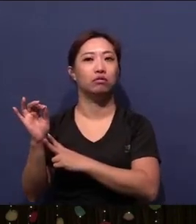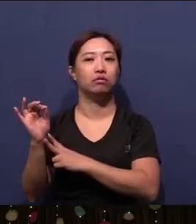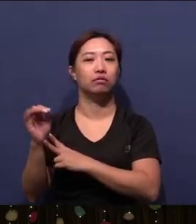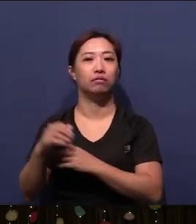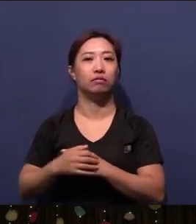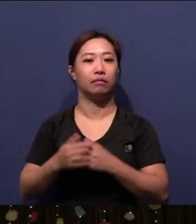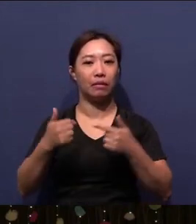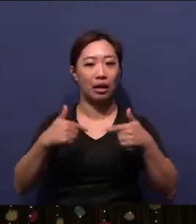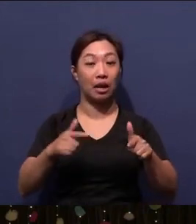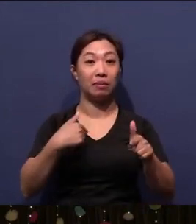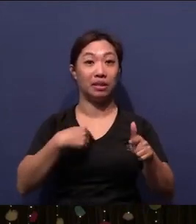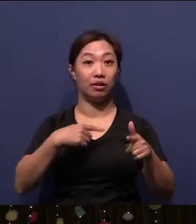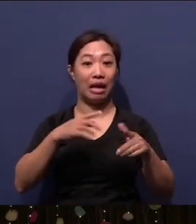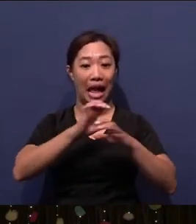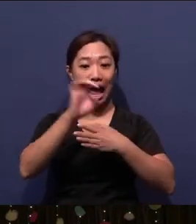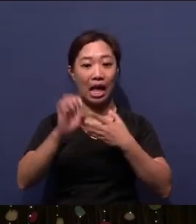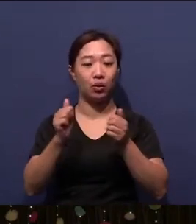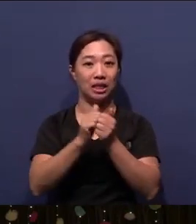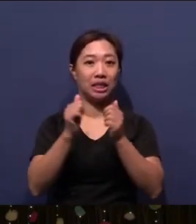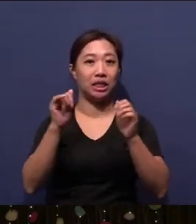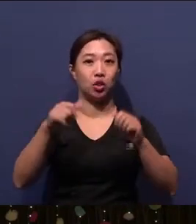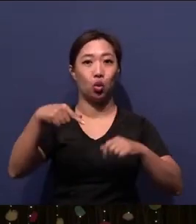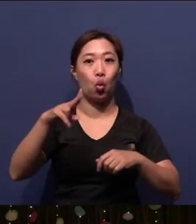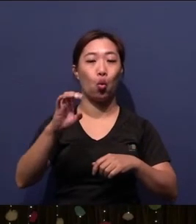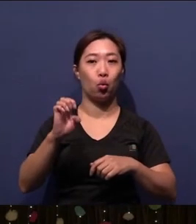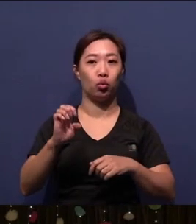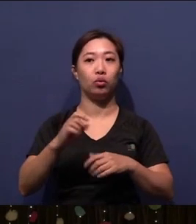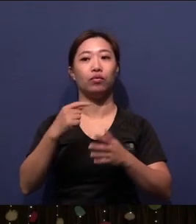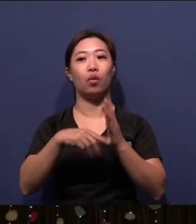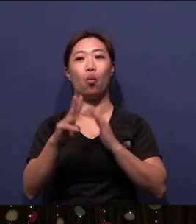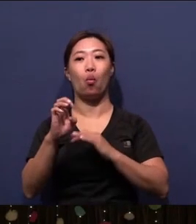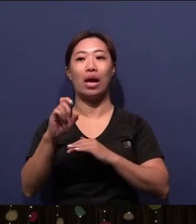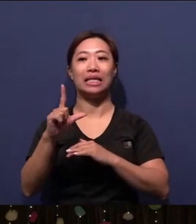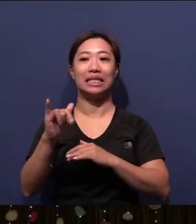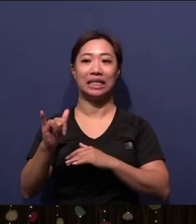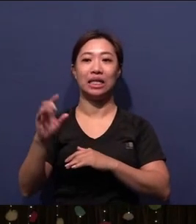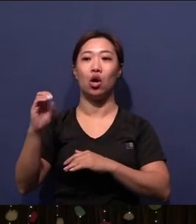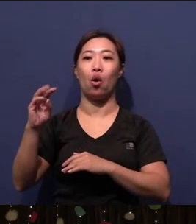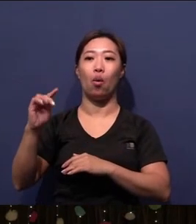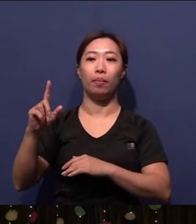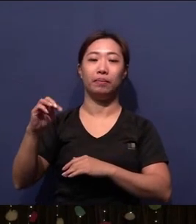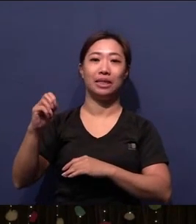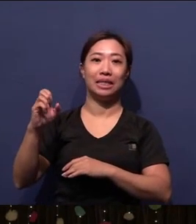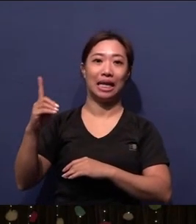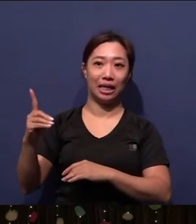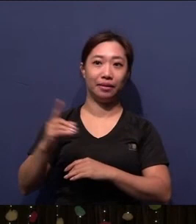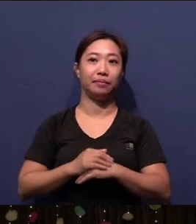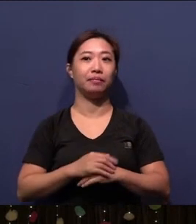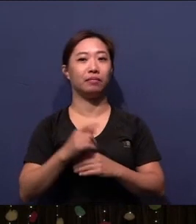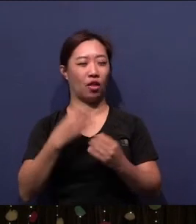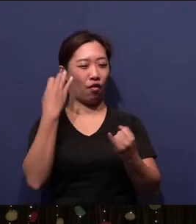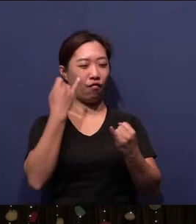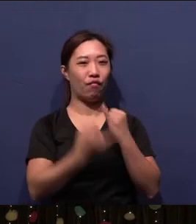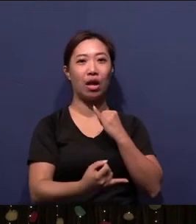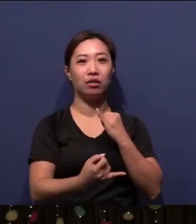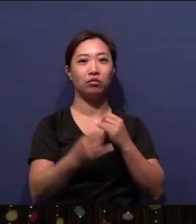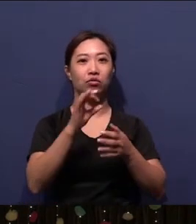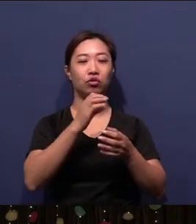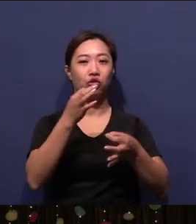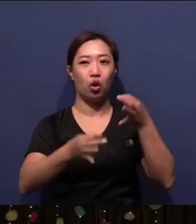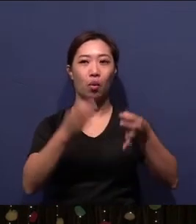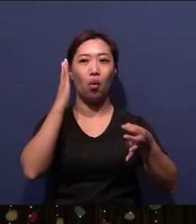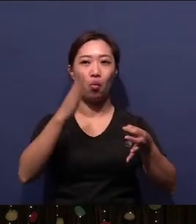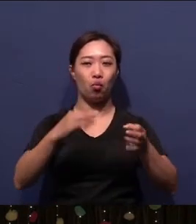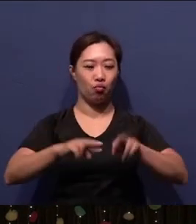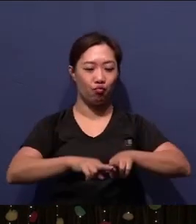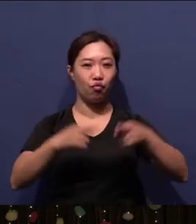Allow me to end with this quote from Wesley Olmsted. He says, "Final judgment will reveal the true